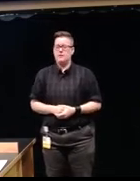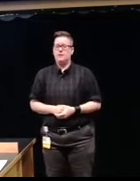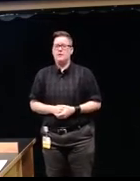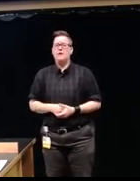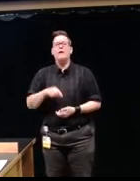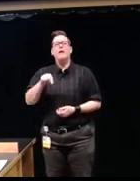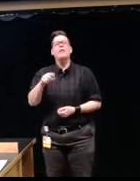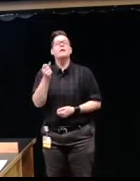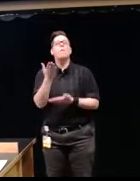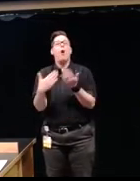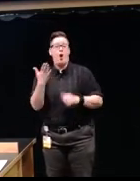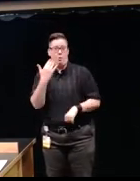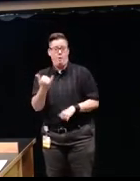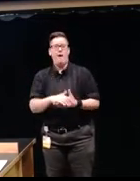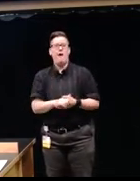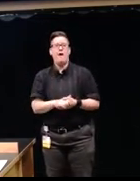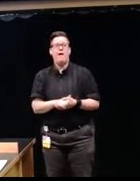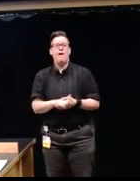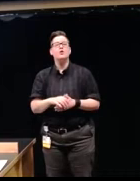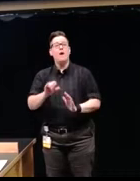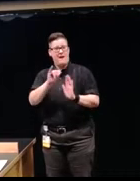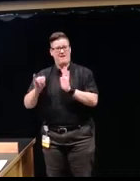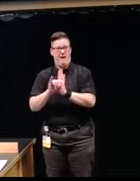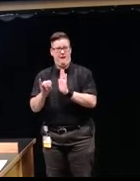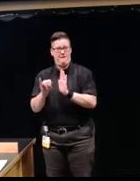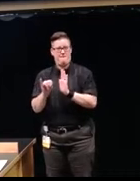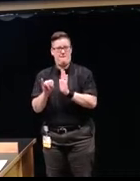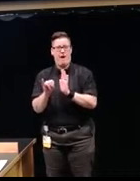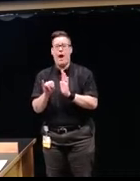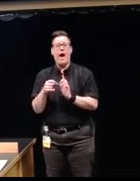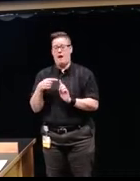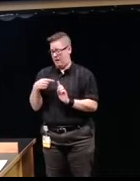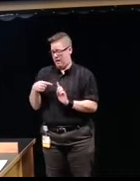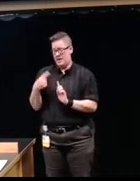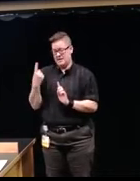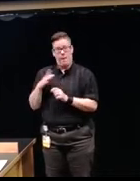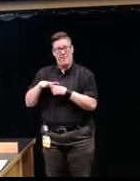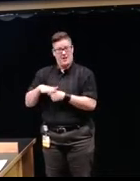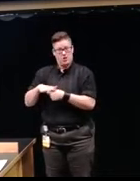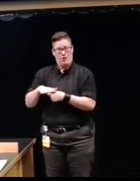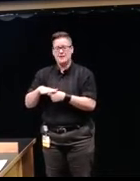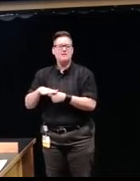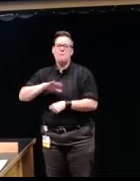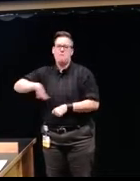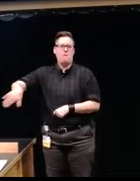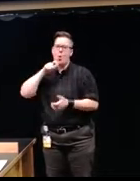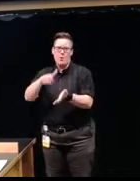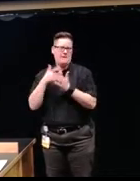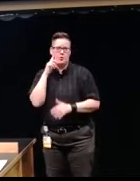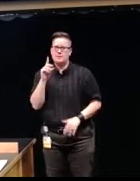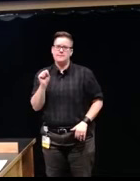This is in part why the identification of a proximal stressor has been removed from the diagnostic